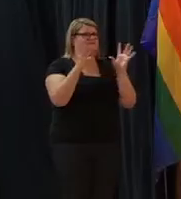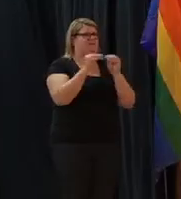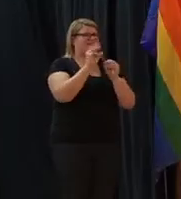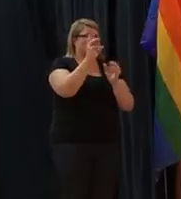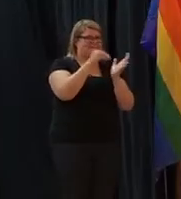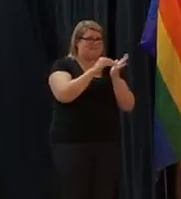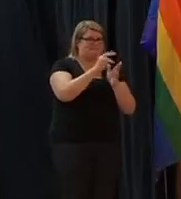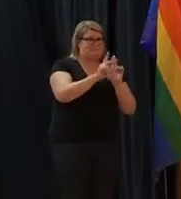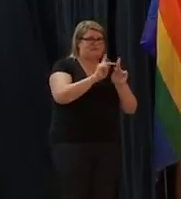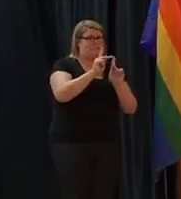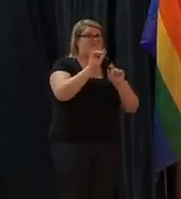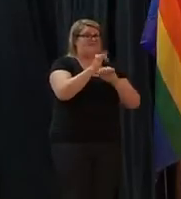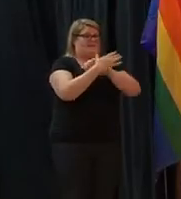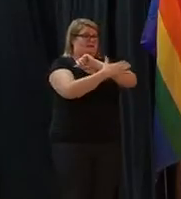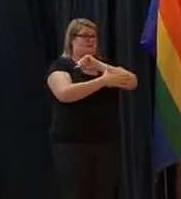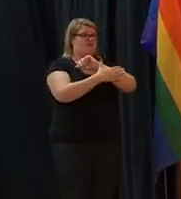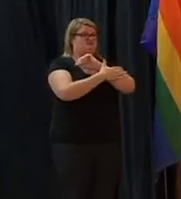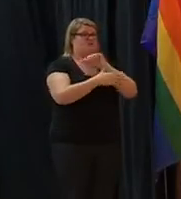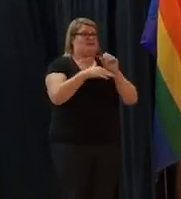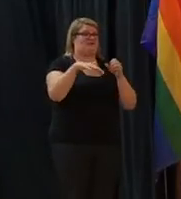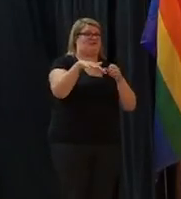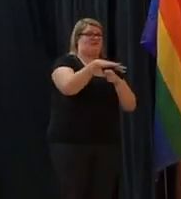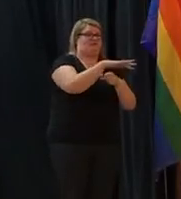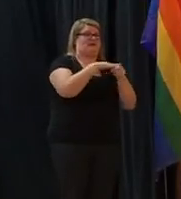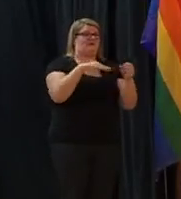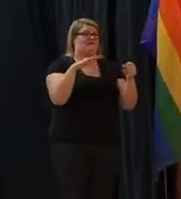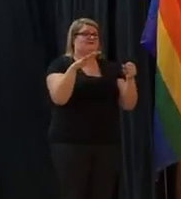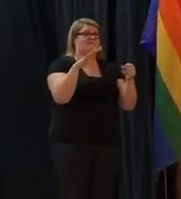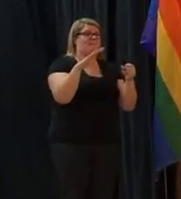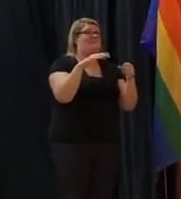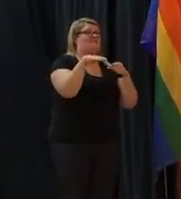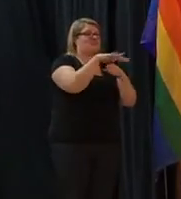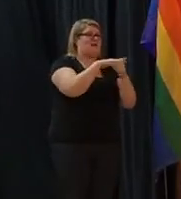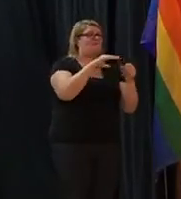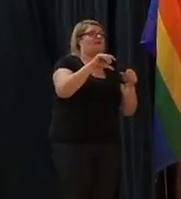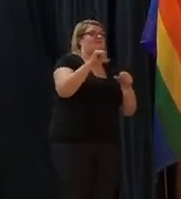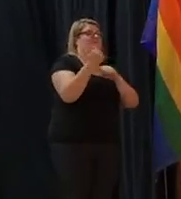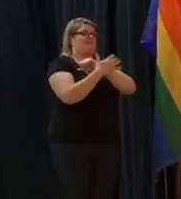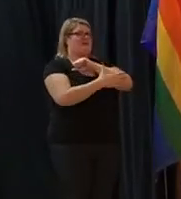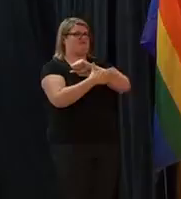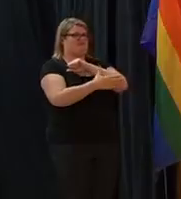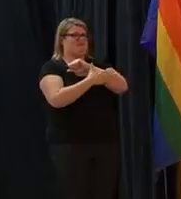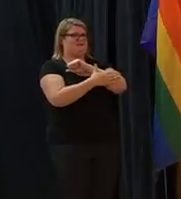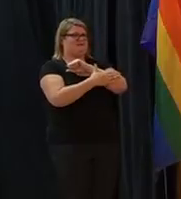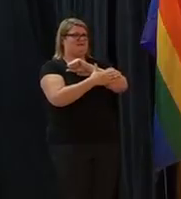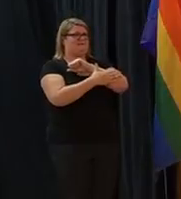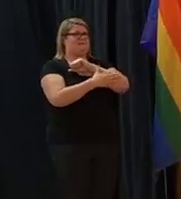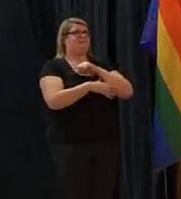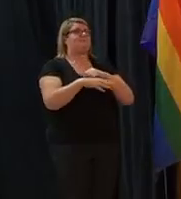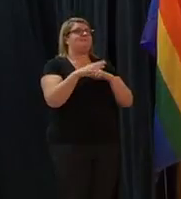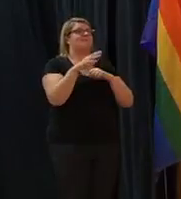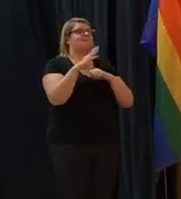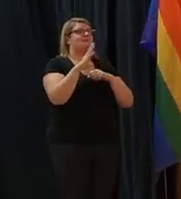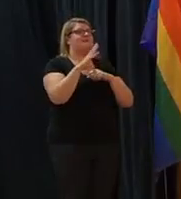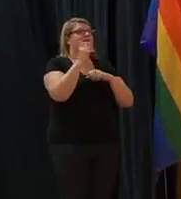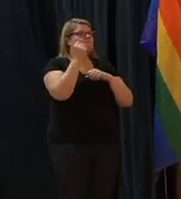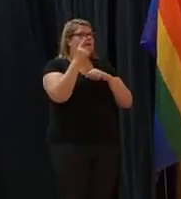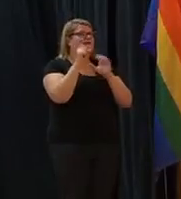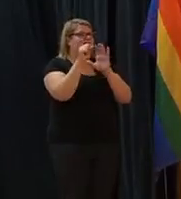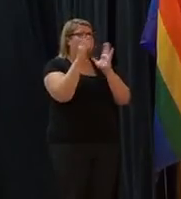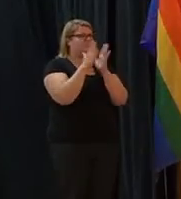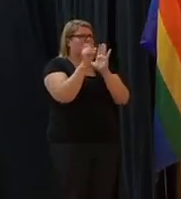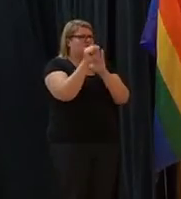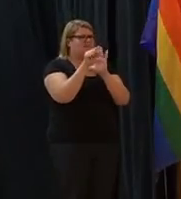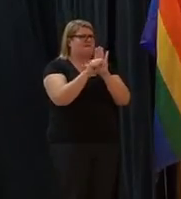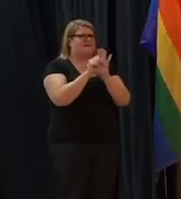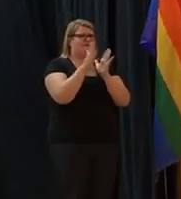country which surrounds completely another country. And that other country, it's a small state, the smallest